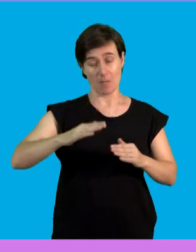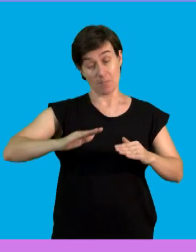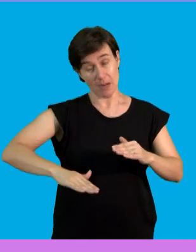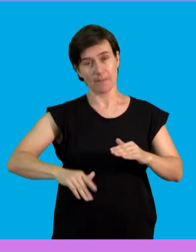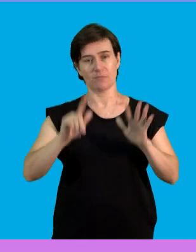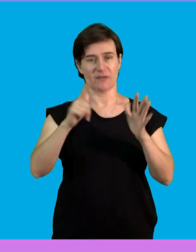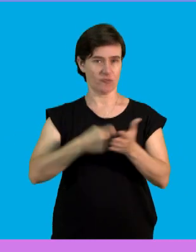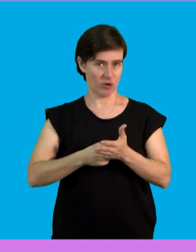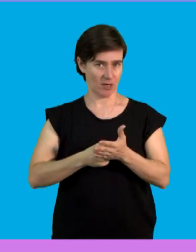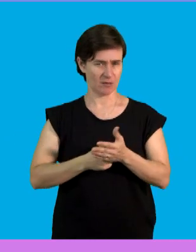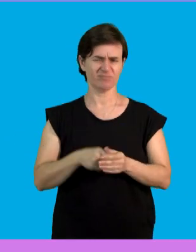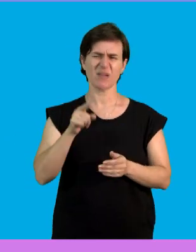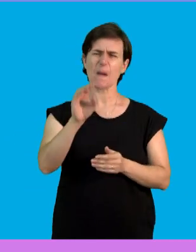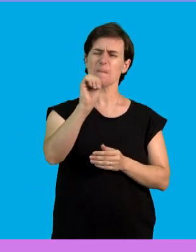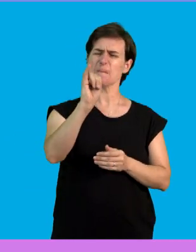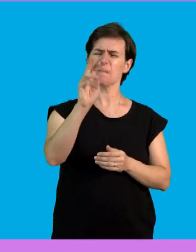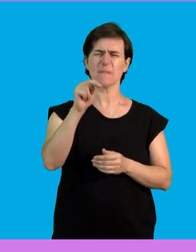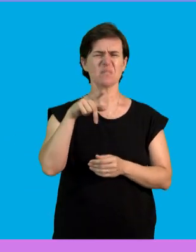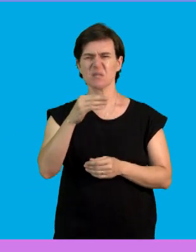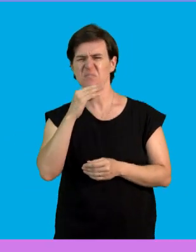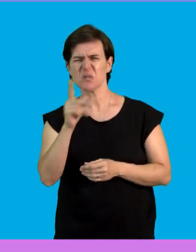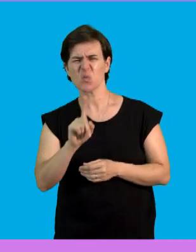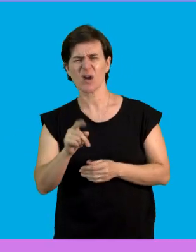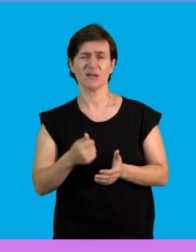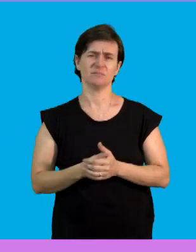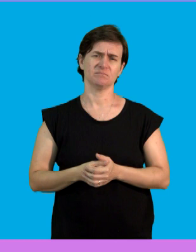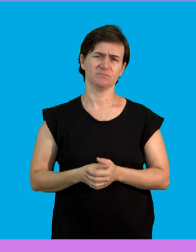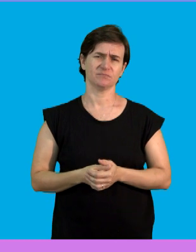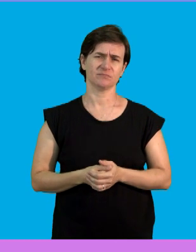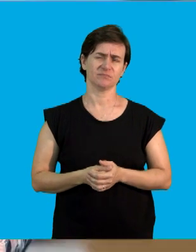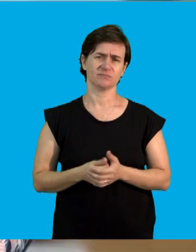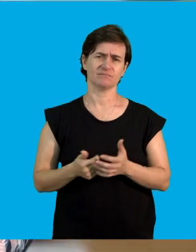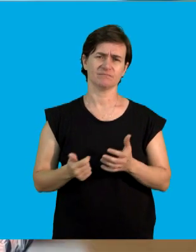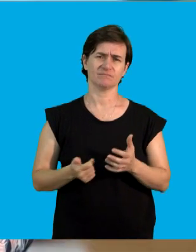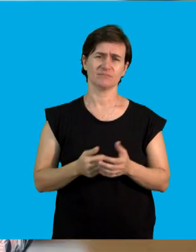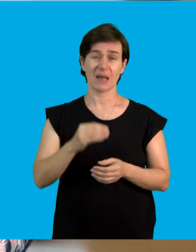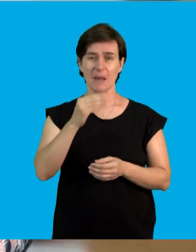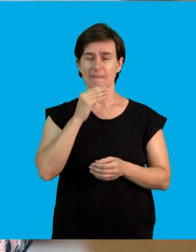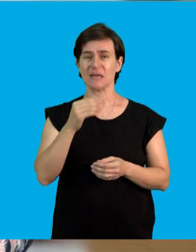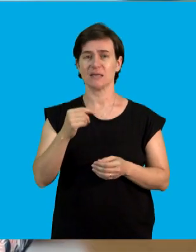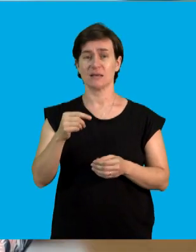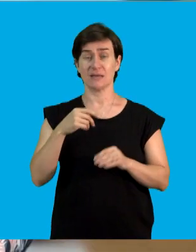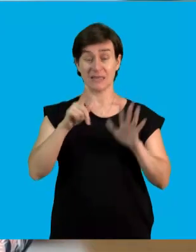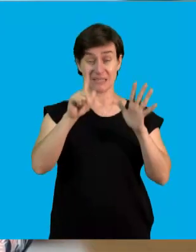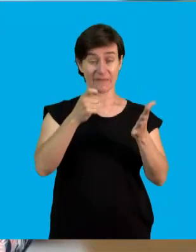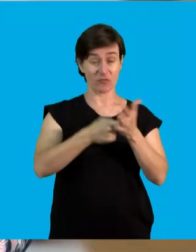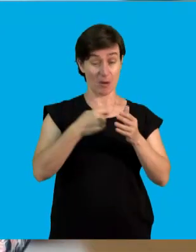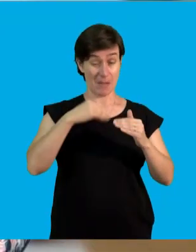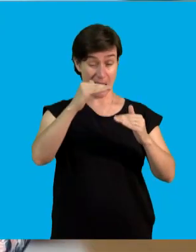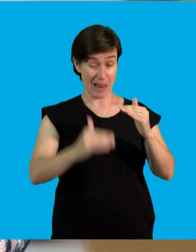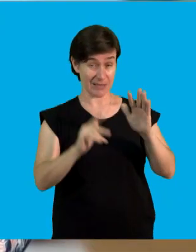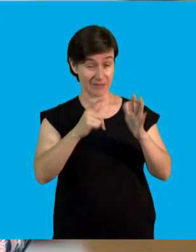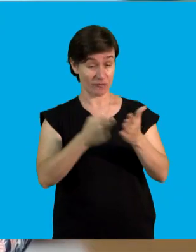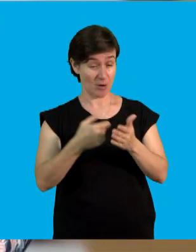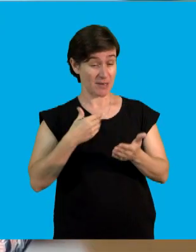7 Rand. Now that minimum doesn't mean you cannot deposit less than 7 Rand.